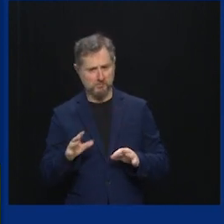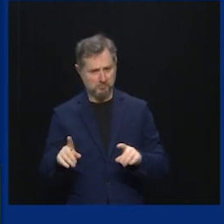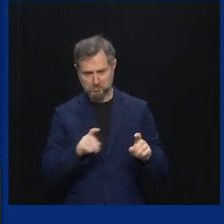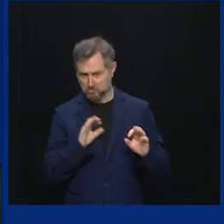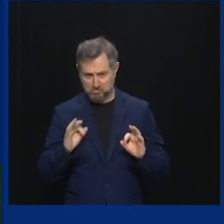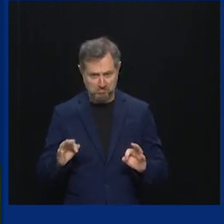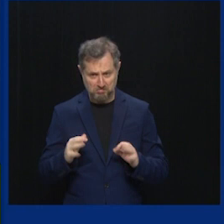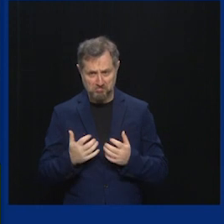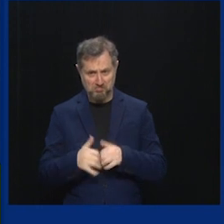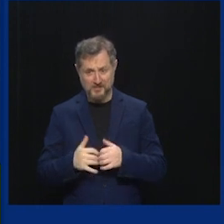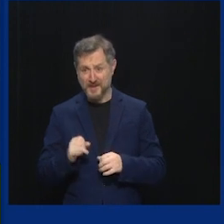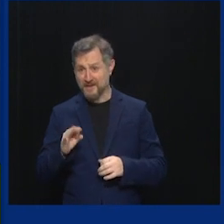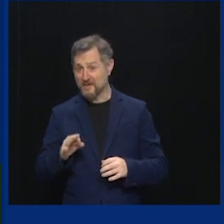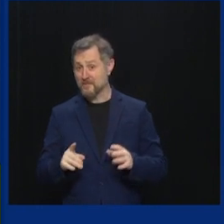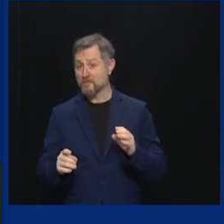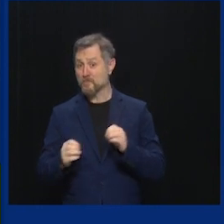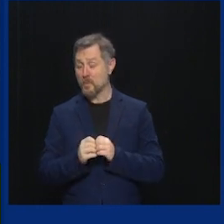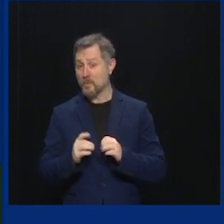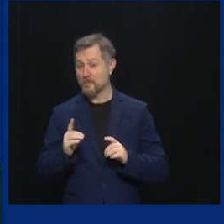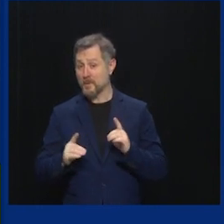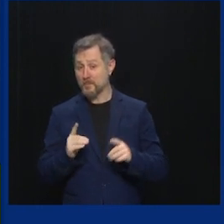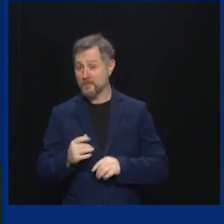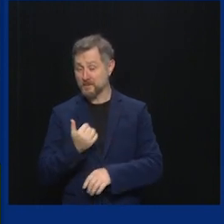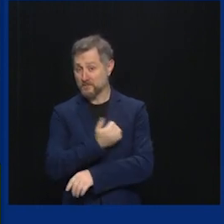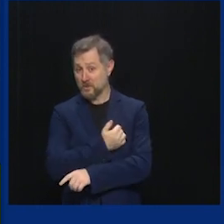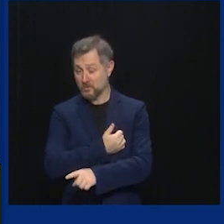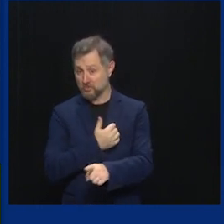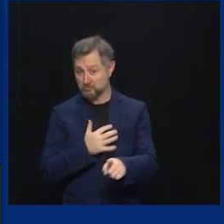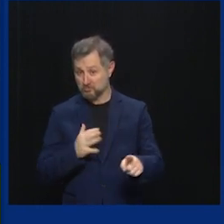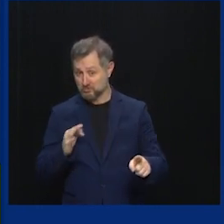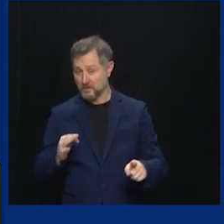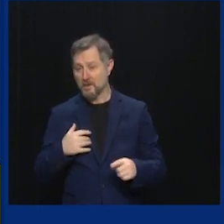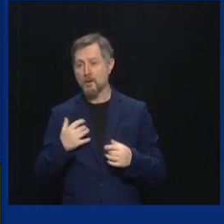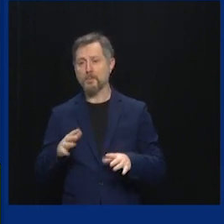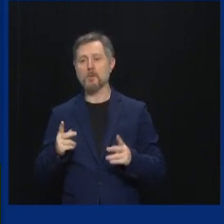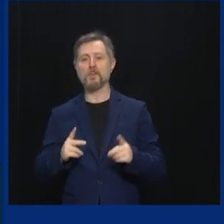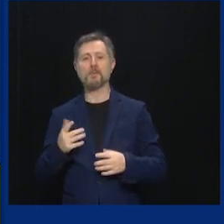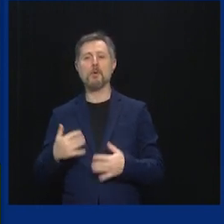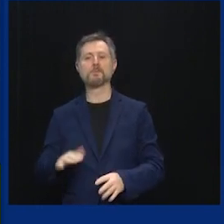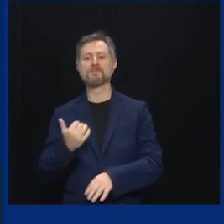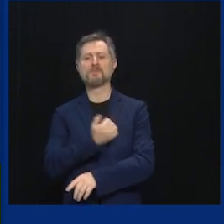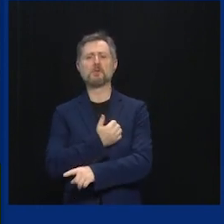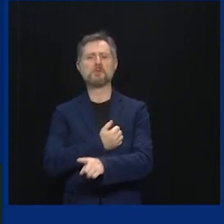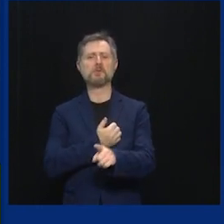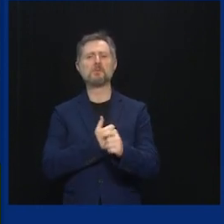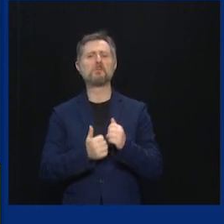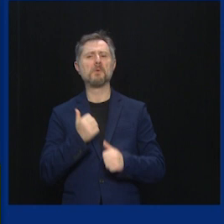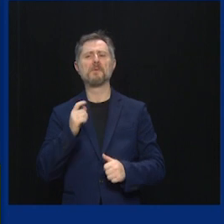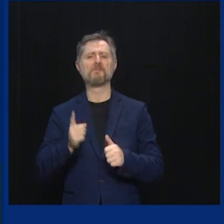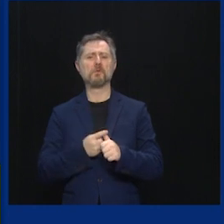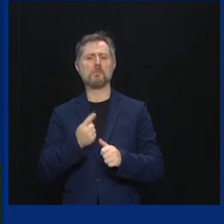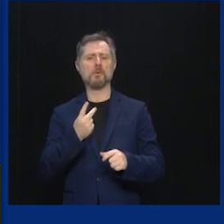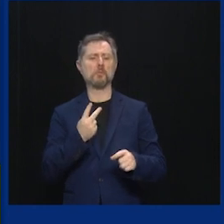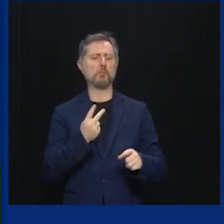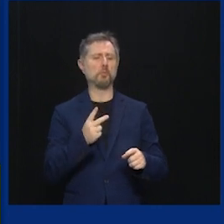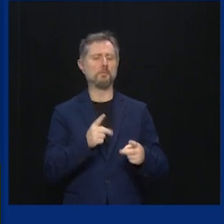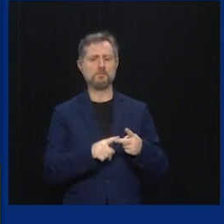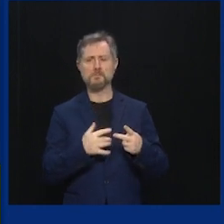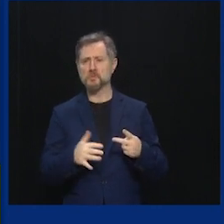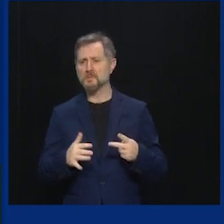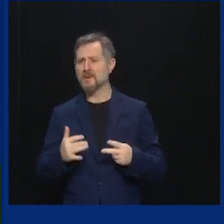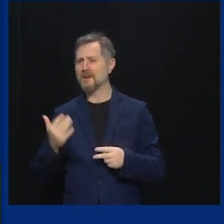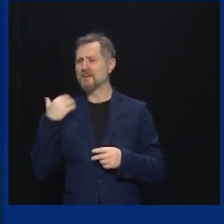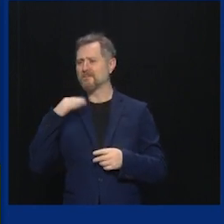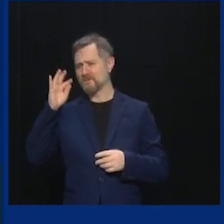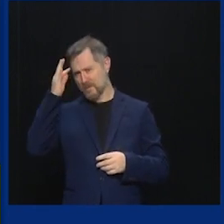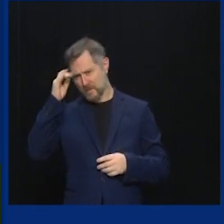in people getting the booster shot available. Many were vaccinated, as you know. A lot of focus on getting nursing home patients vaccinated. The federal government was all